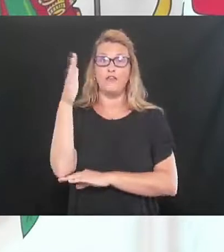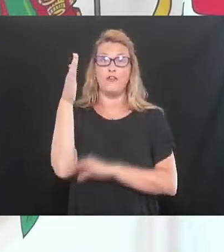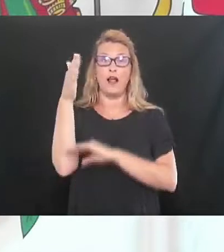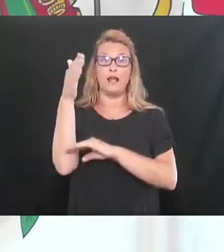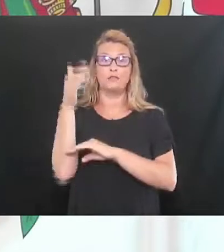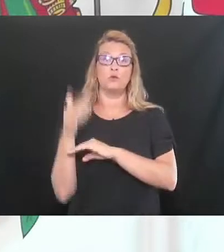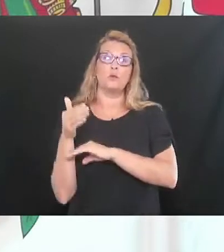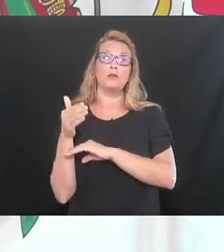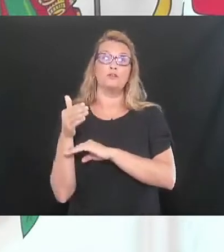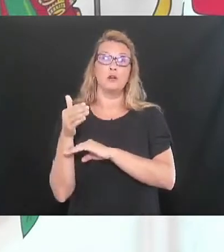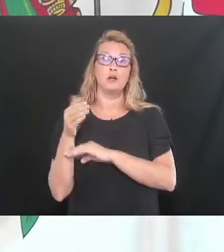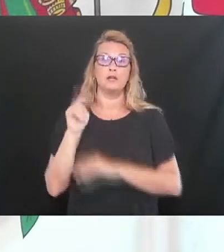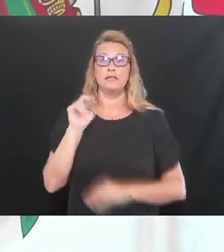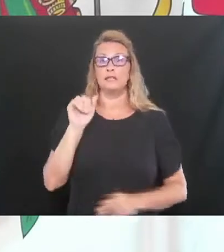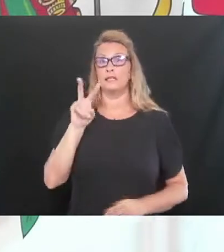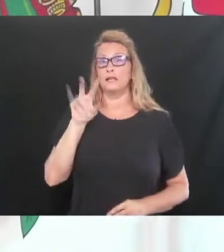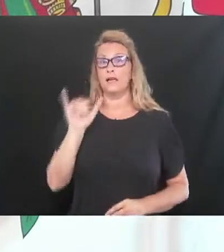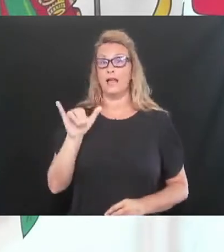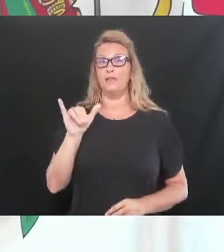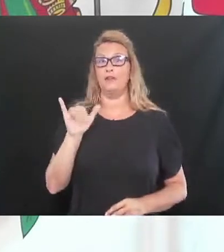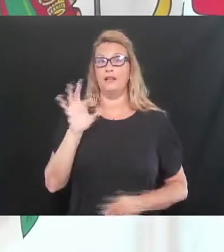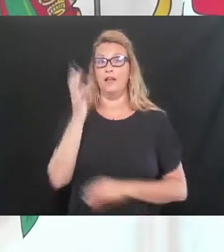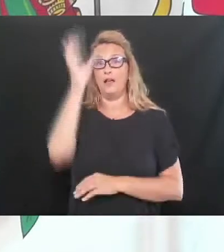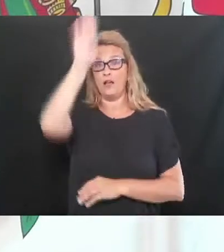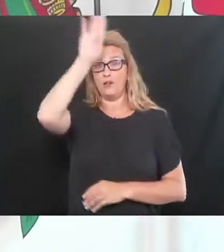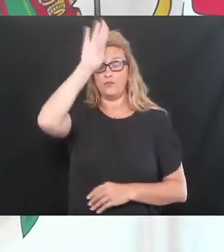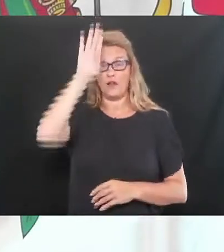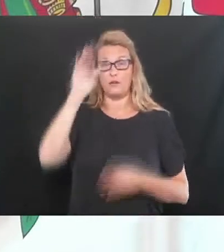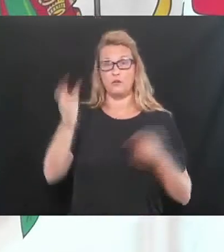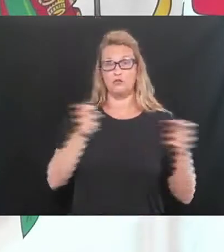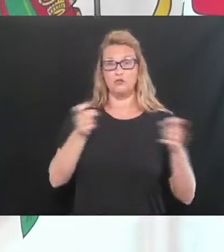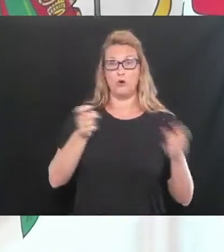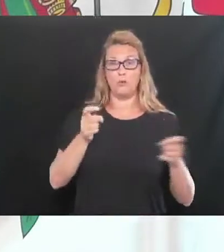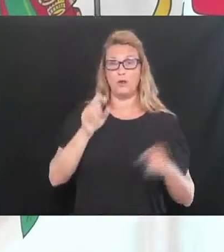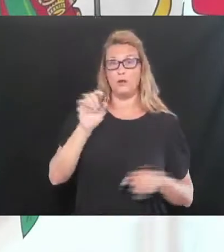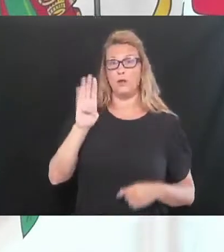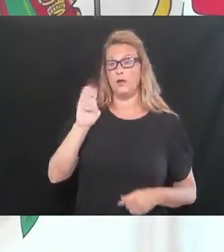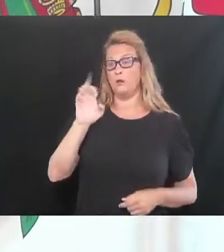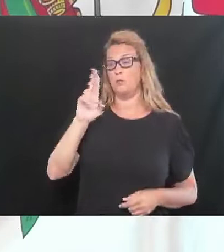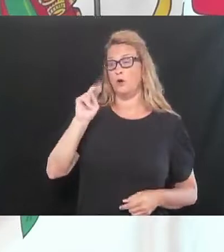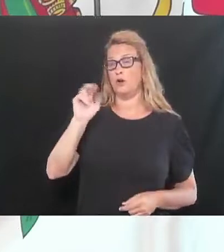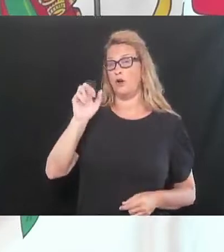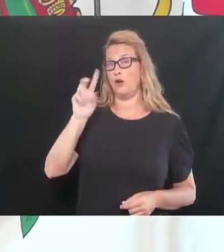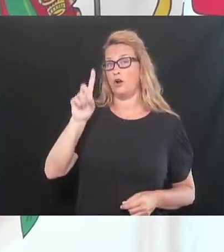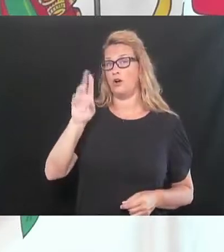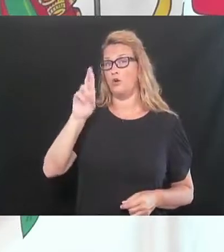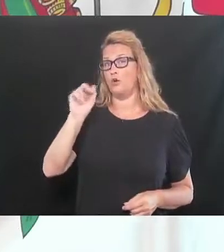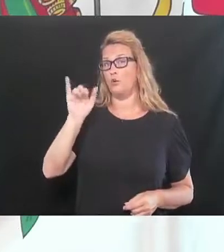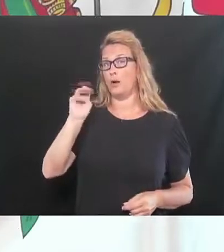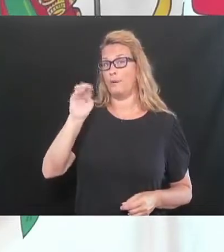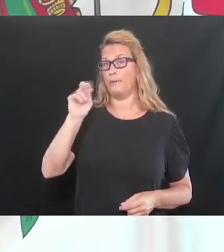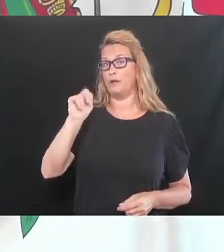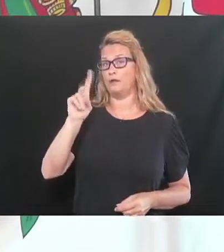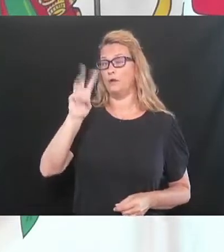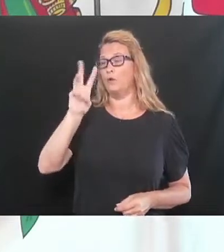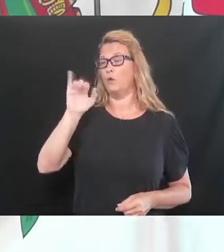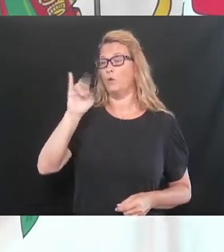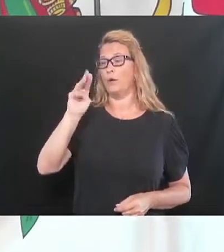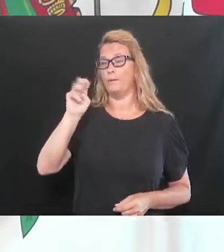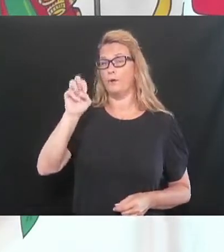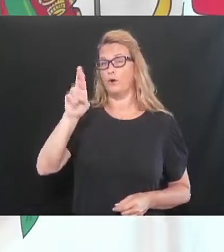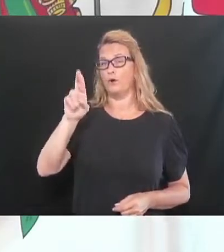of Navy Fire Controlman First Class Bernard Raymond Wimmer